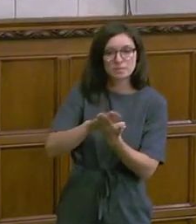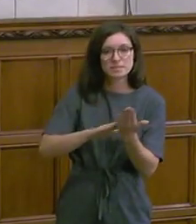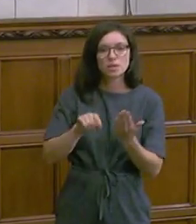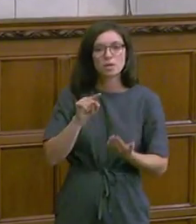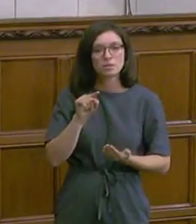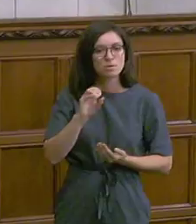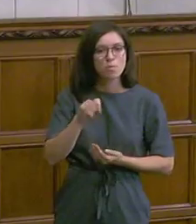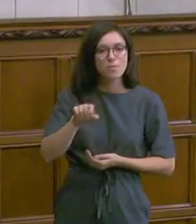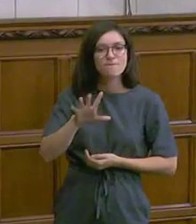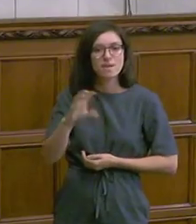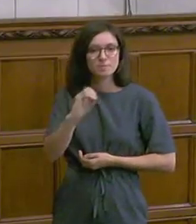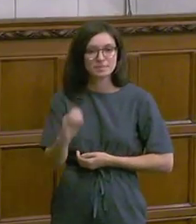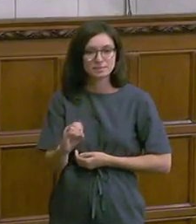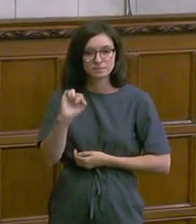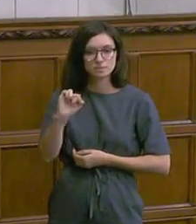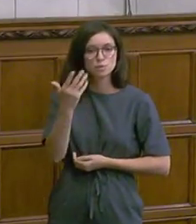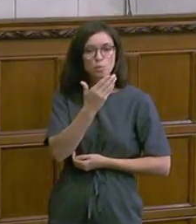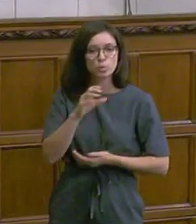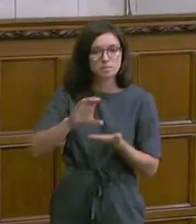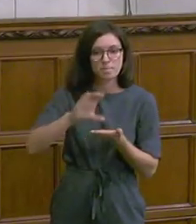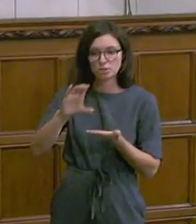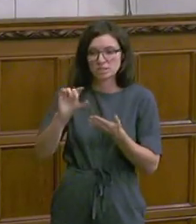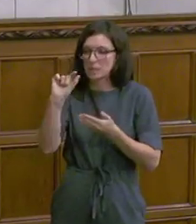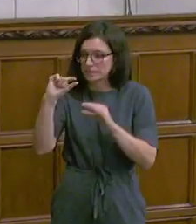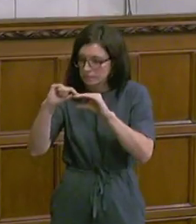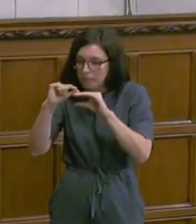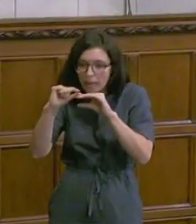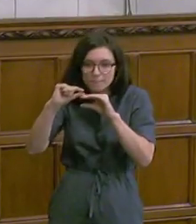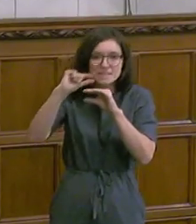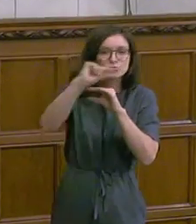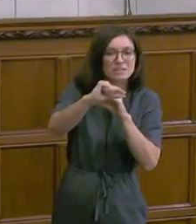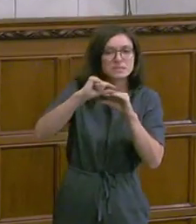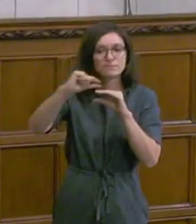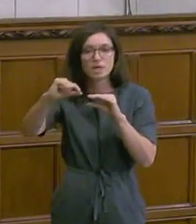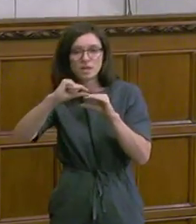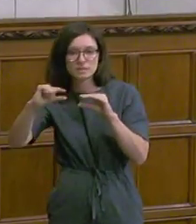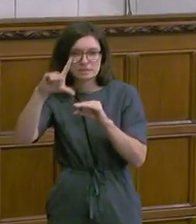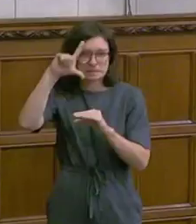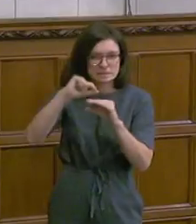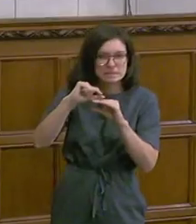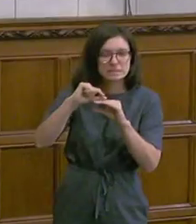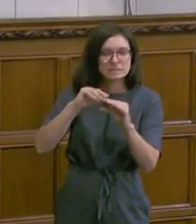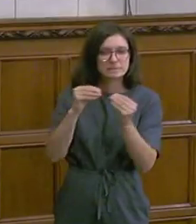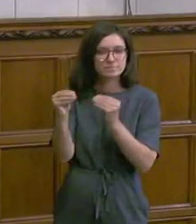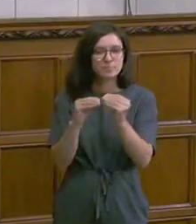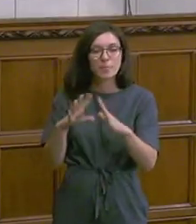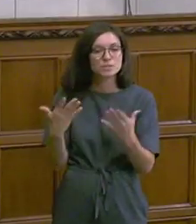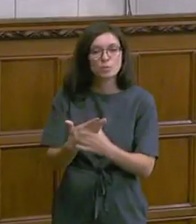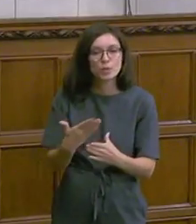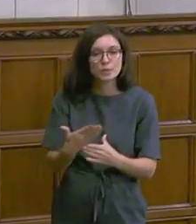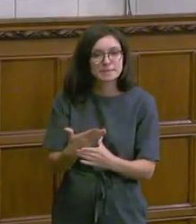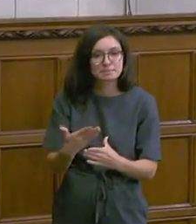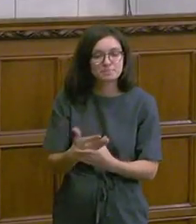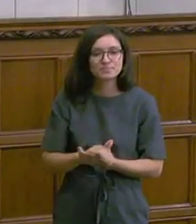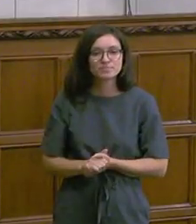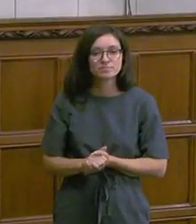0.5% of a school's overall budget can be transferred to the high needs block. It is also not working, as evidenced by